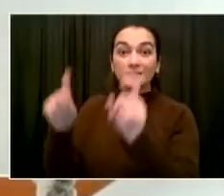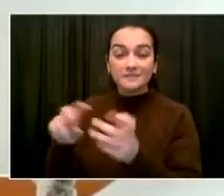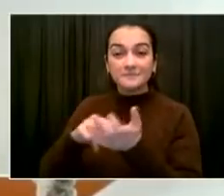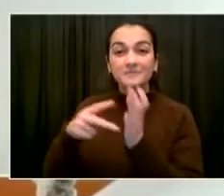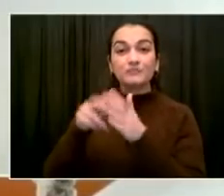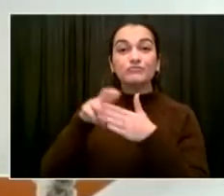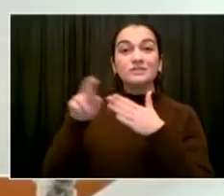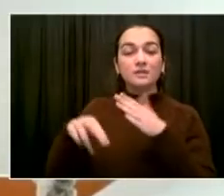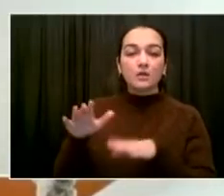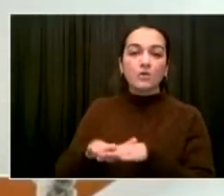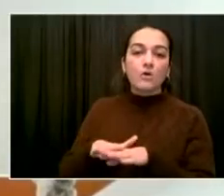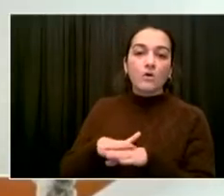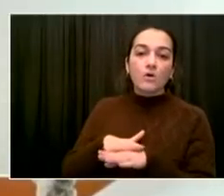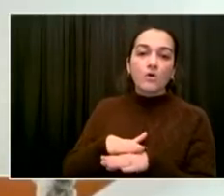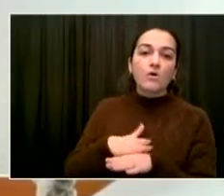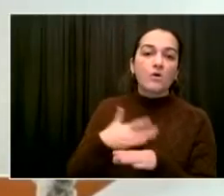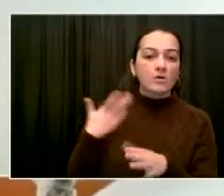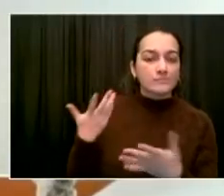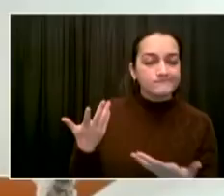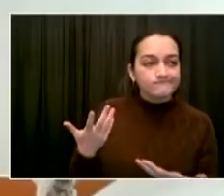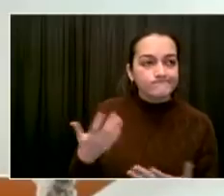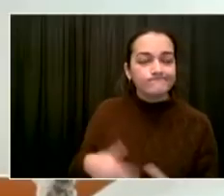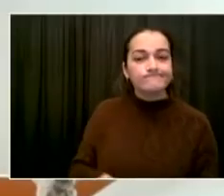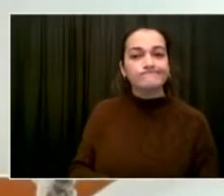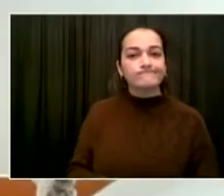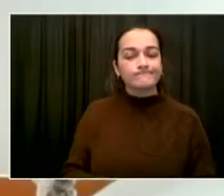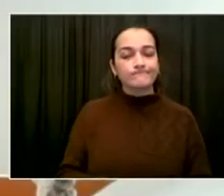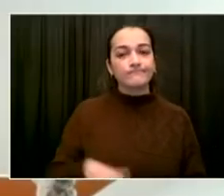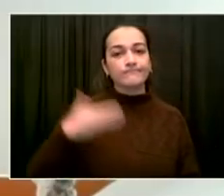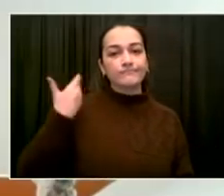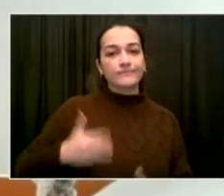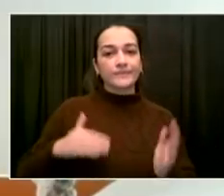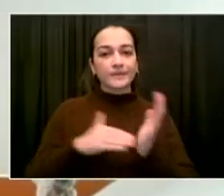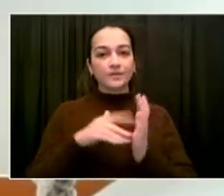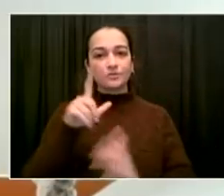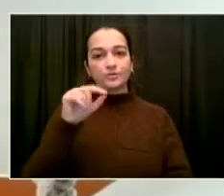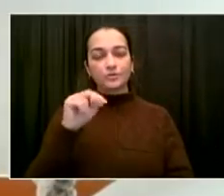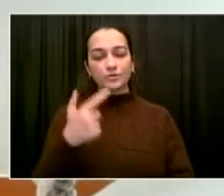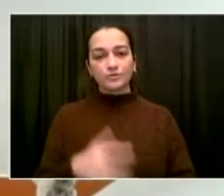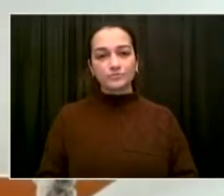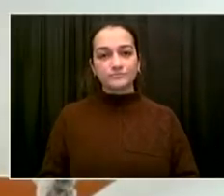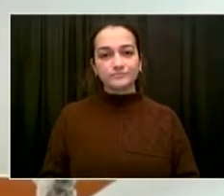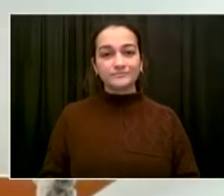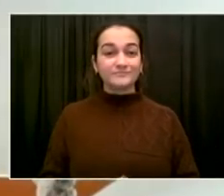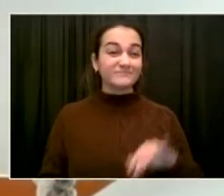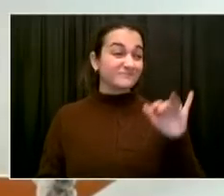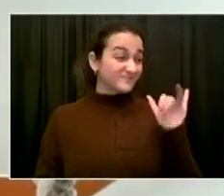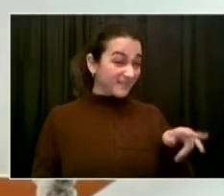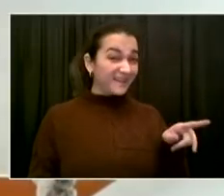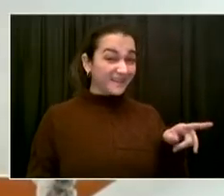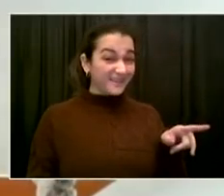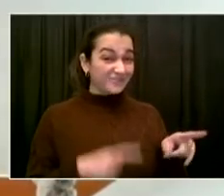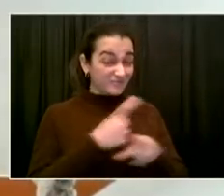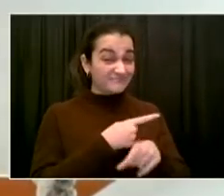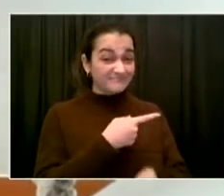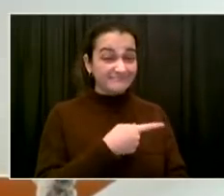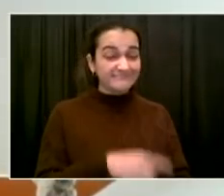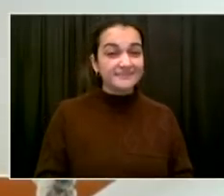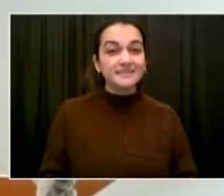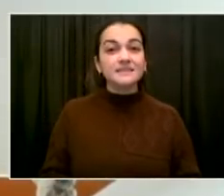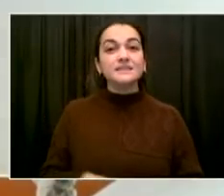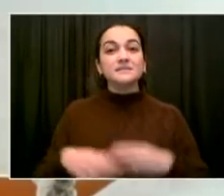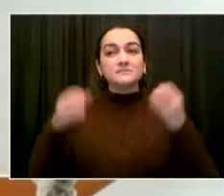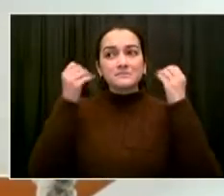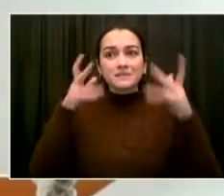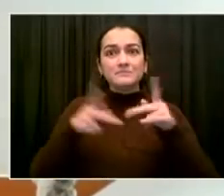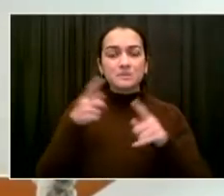Yeah, Katie, I really appreciate your question because at the end of the day, New Yorkers are coming out to get tested now to protect their families and protect their communities. And as